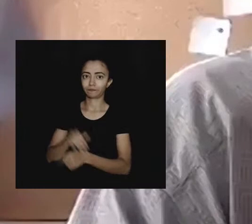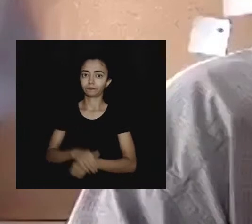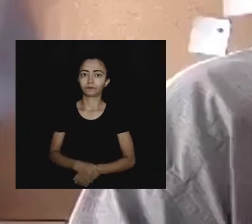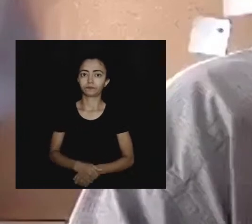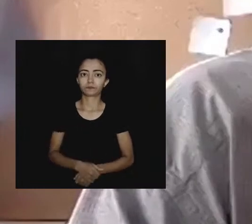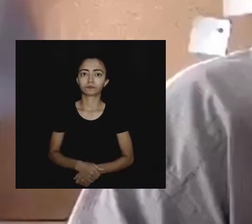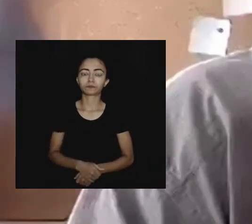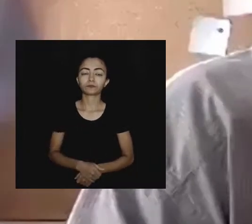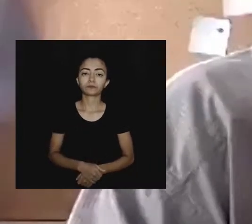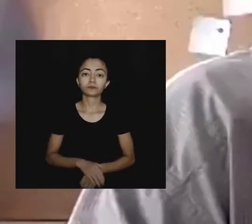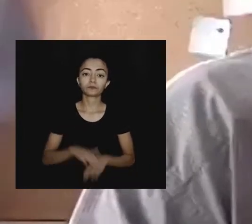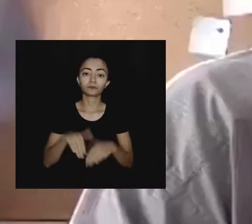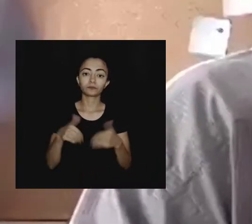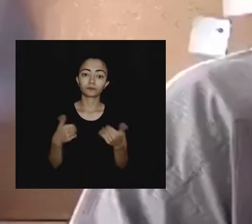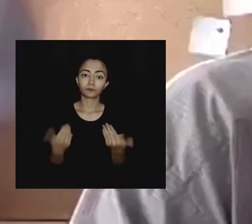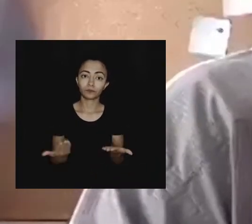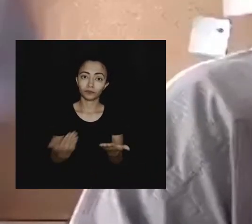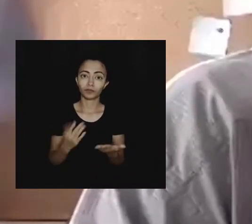behind breastfeeding.